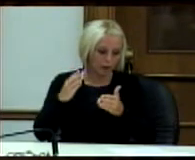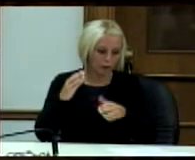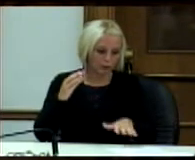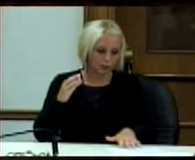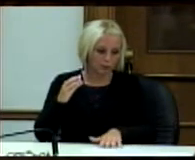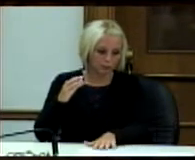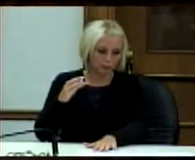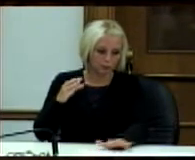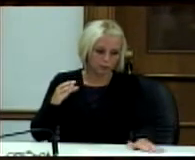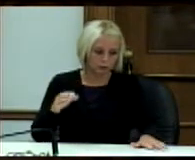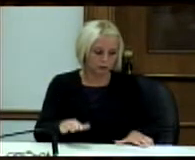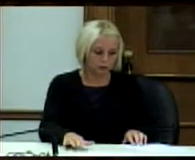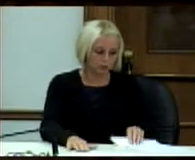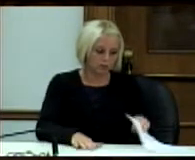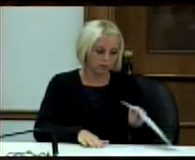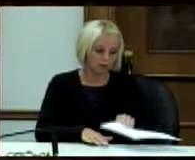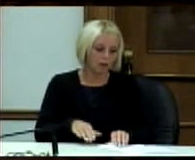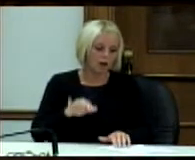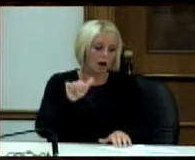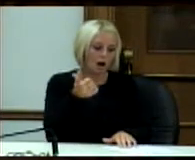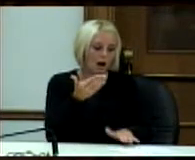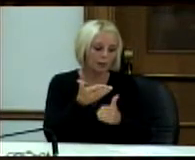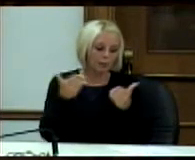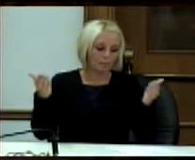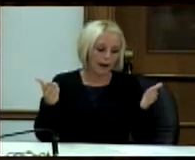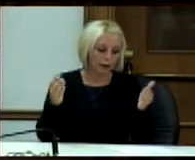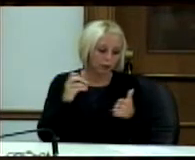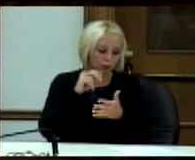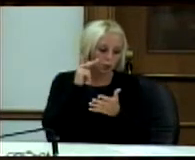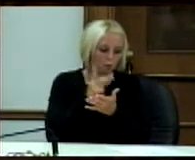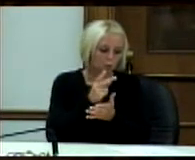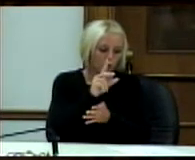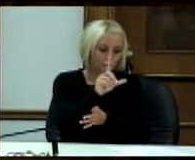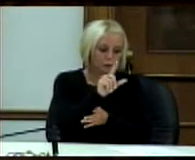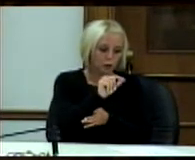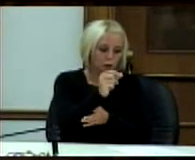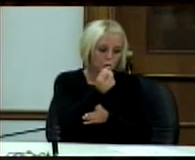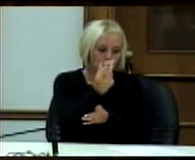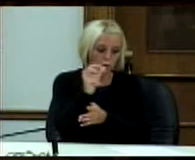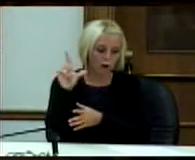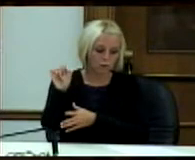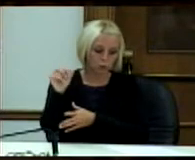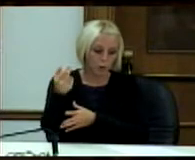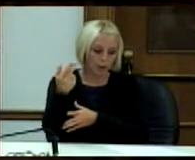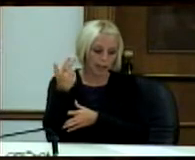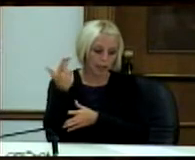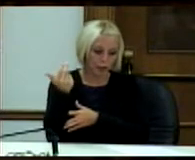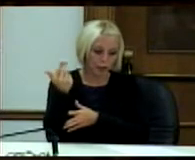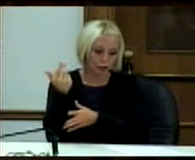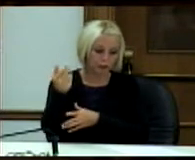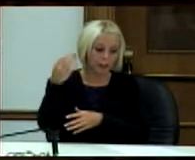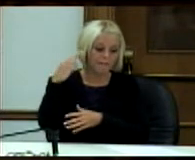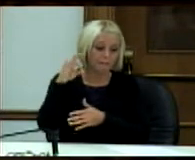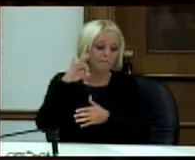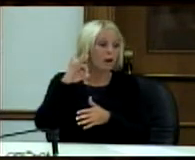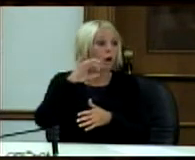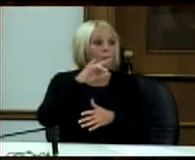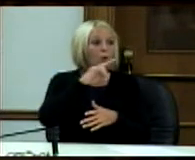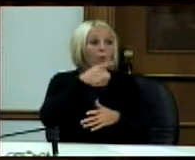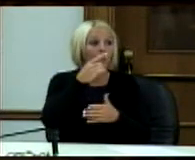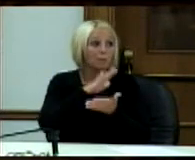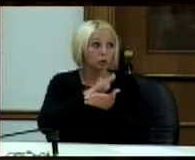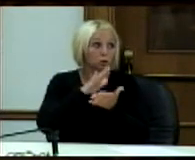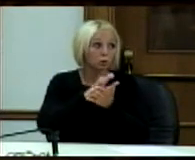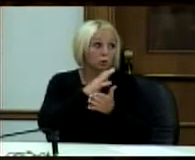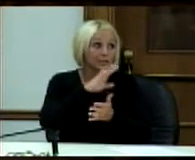revised 2012-2013 Faribault Public School calendars. Schools calendar, so that is in fact the calendar for last